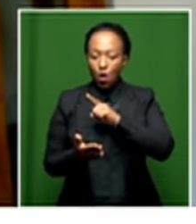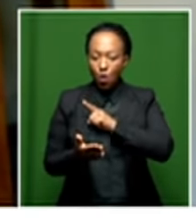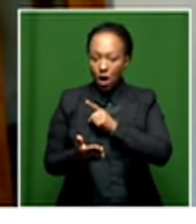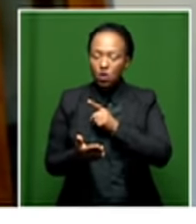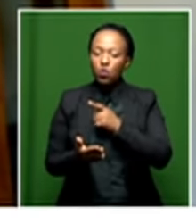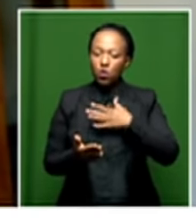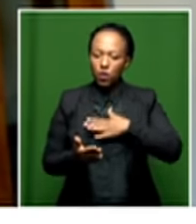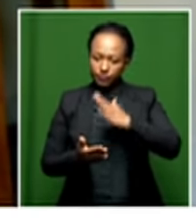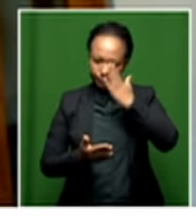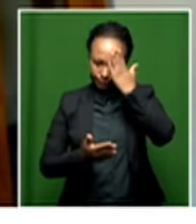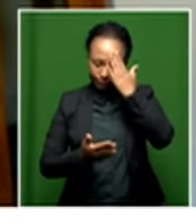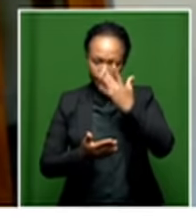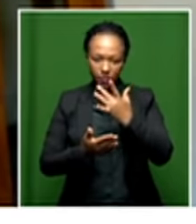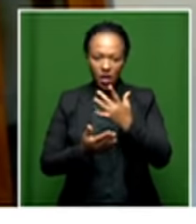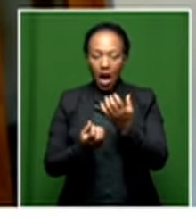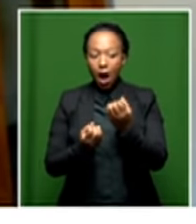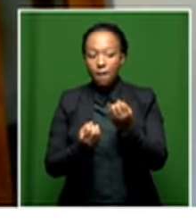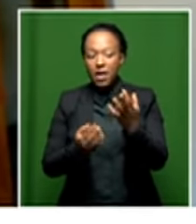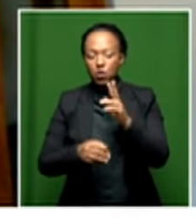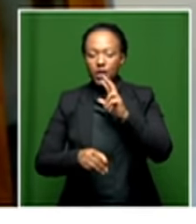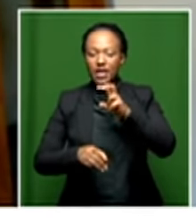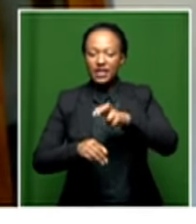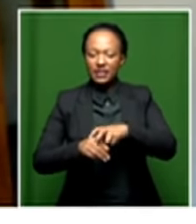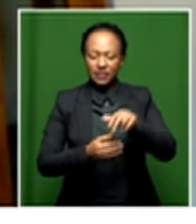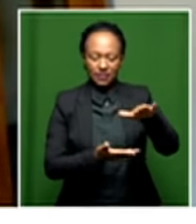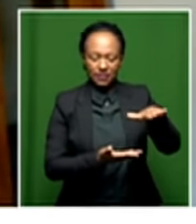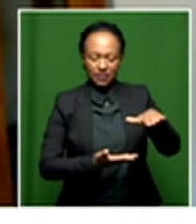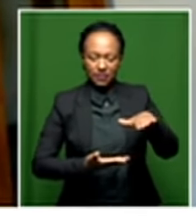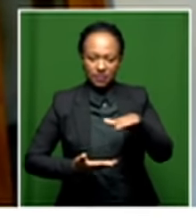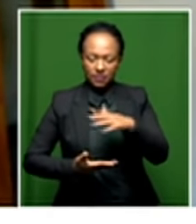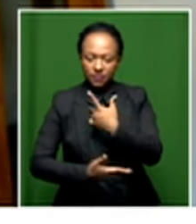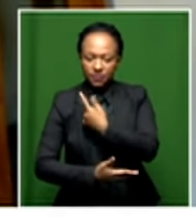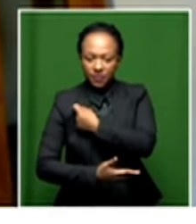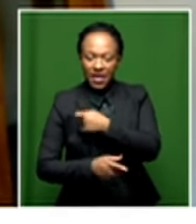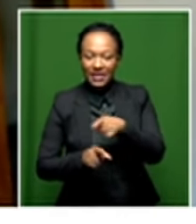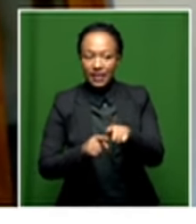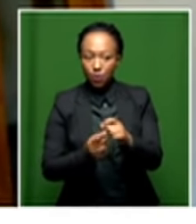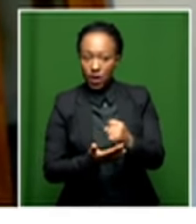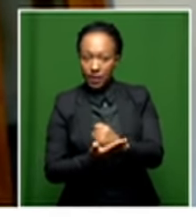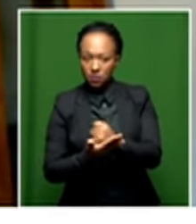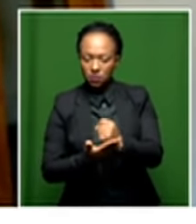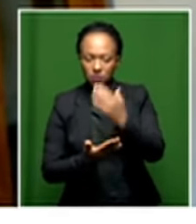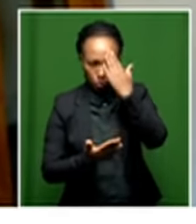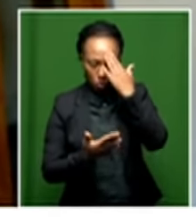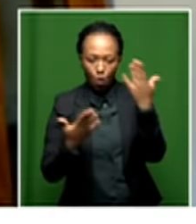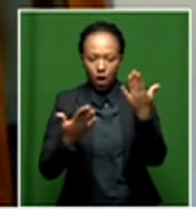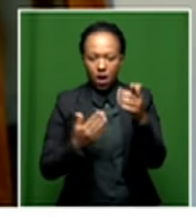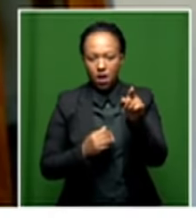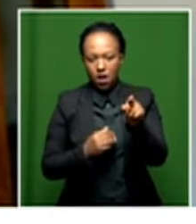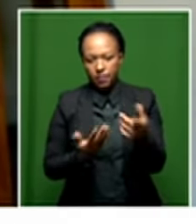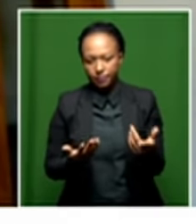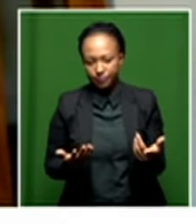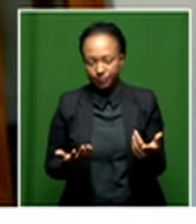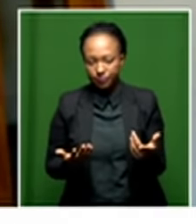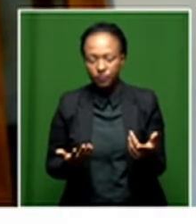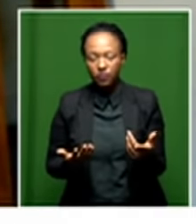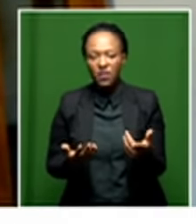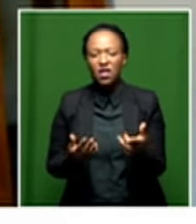how many doses we need and where you are, so that we can work out